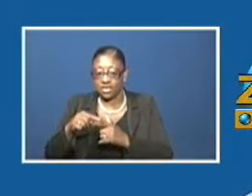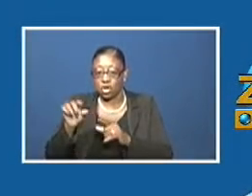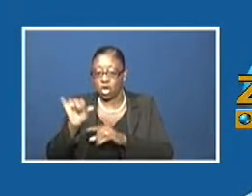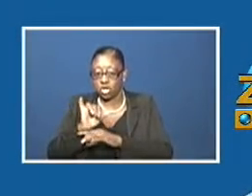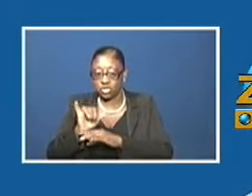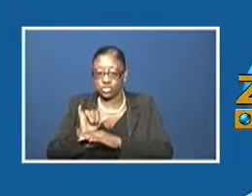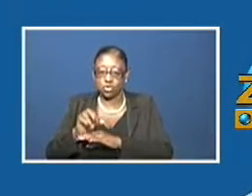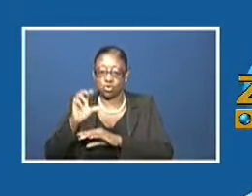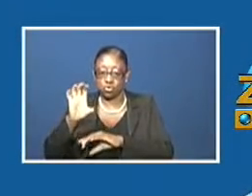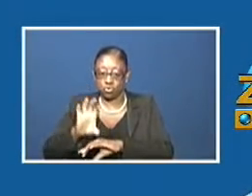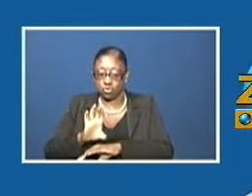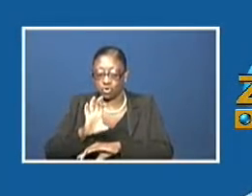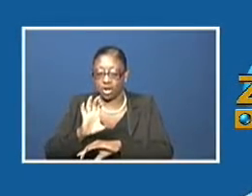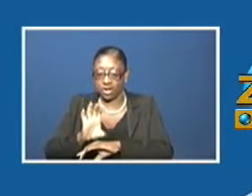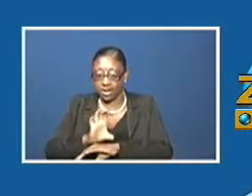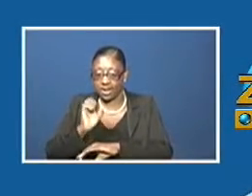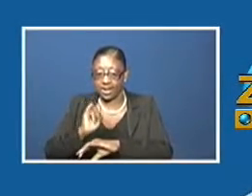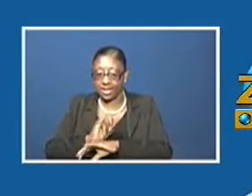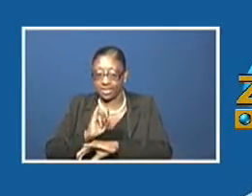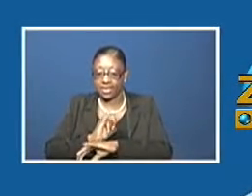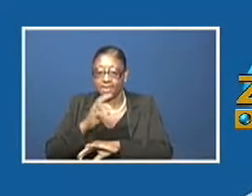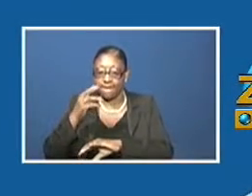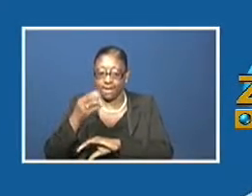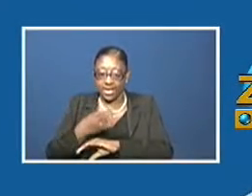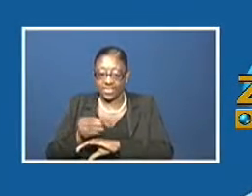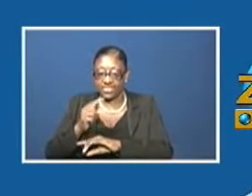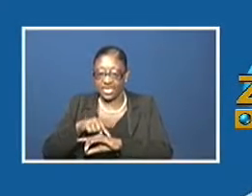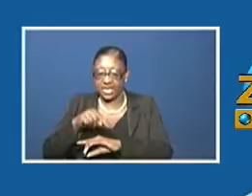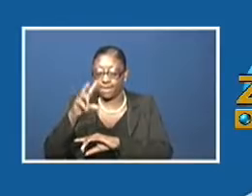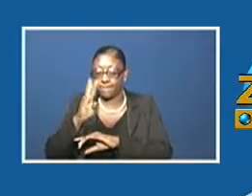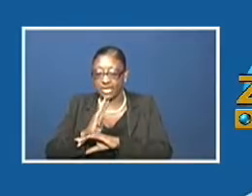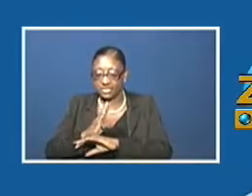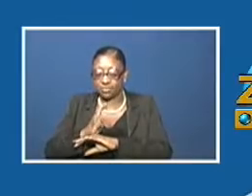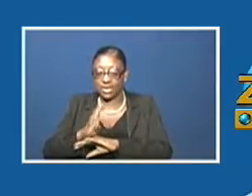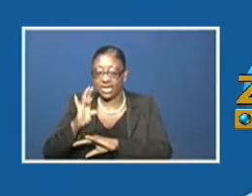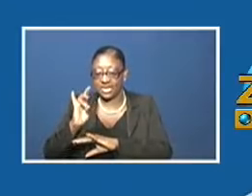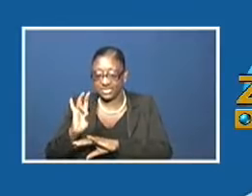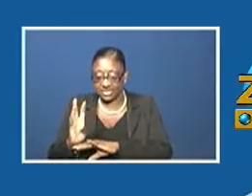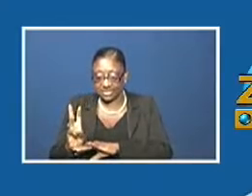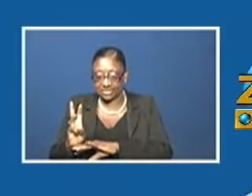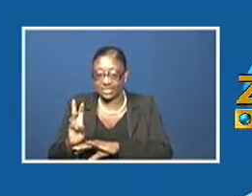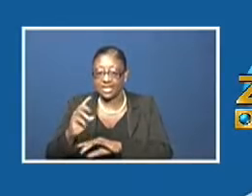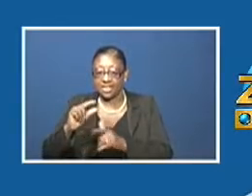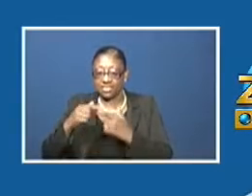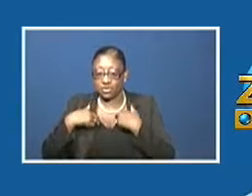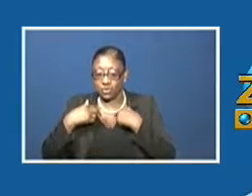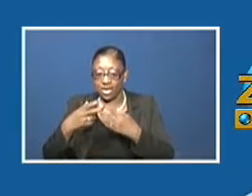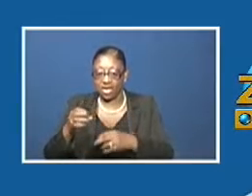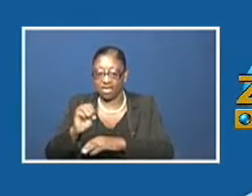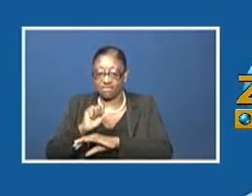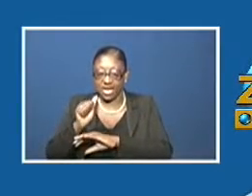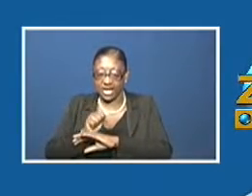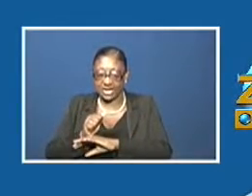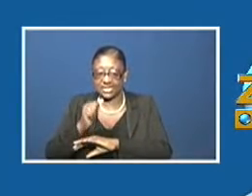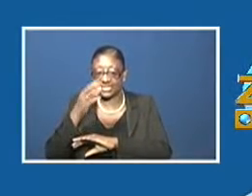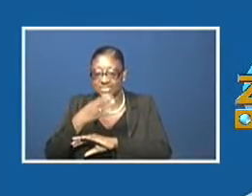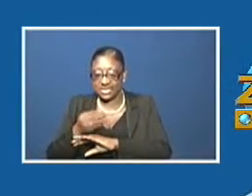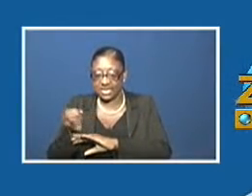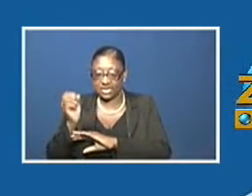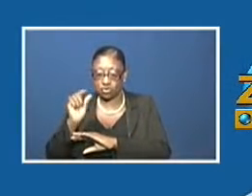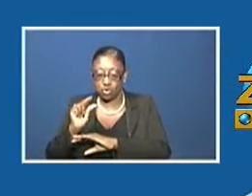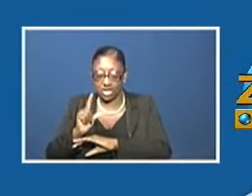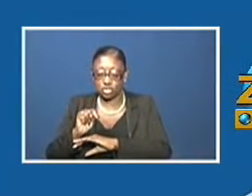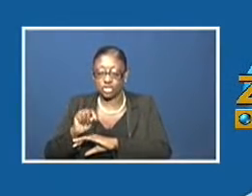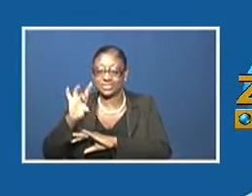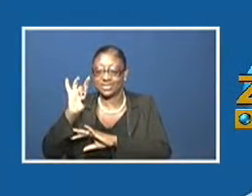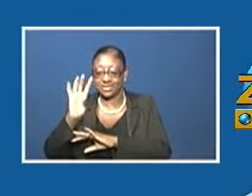also in Ragged Island, Clownstown, Long Island, Crooked Island, Betsy Bay, Maguana, 86, Acklands, 86, Matthew-Town, Nagu, 84, and